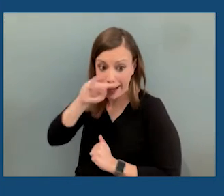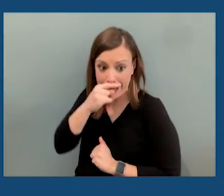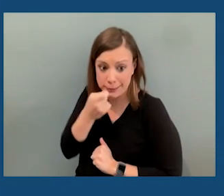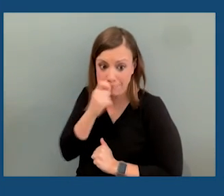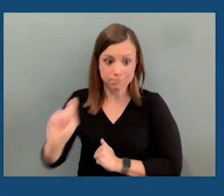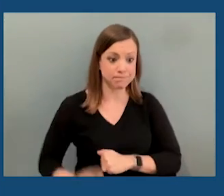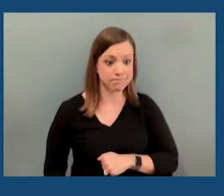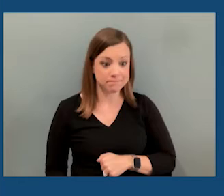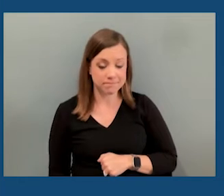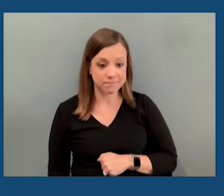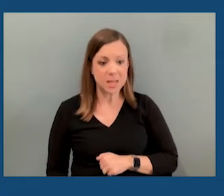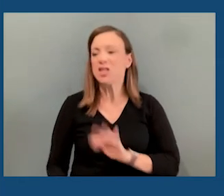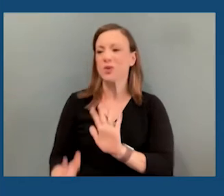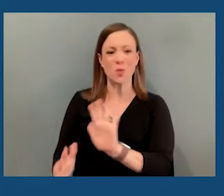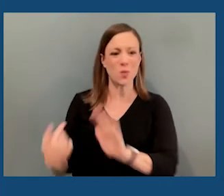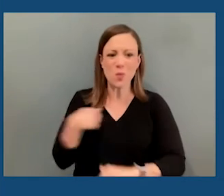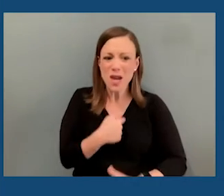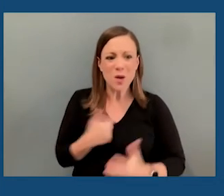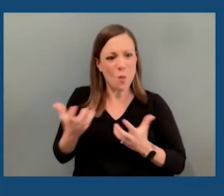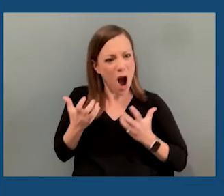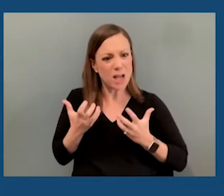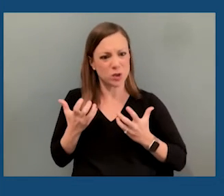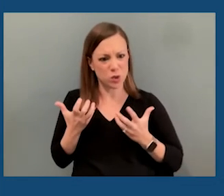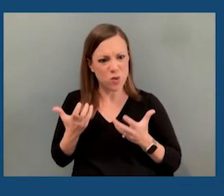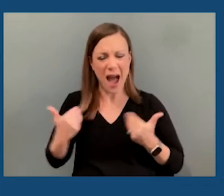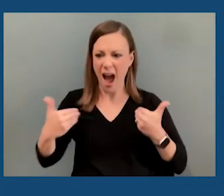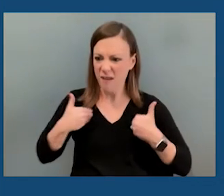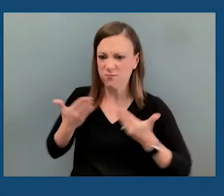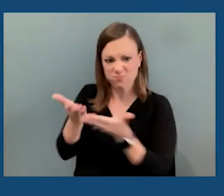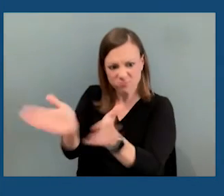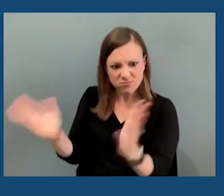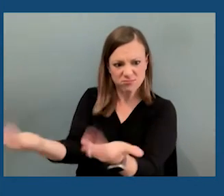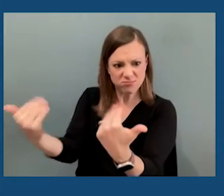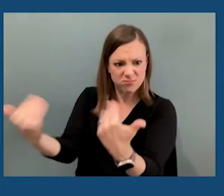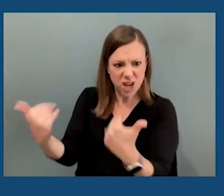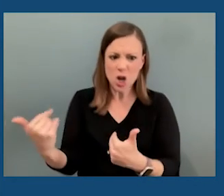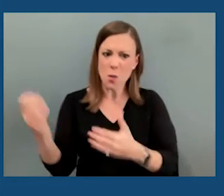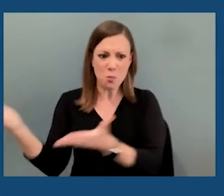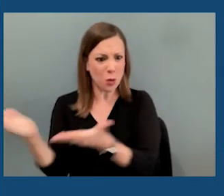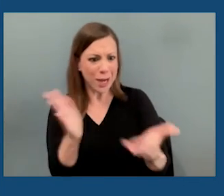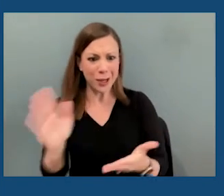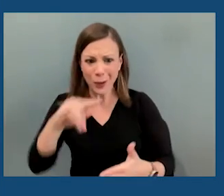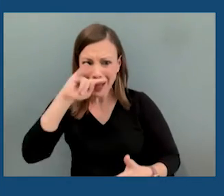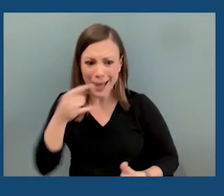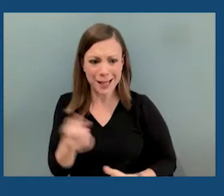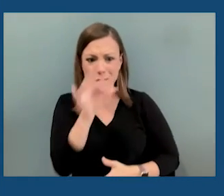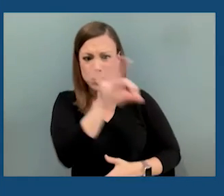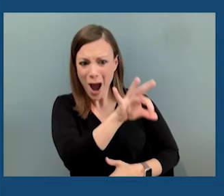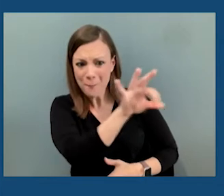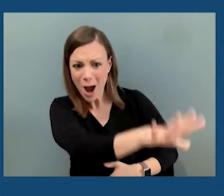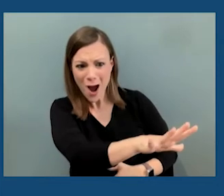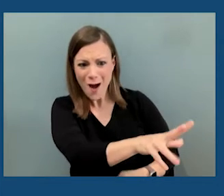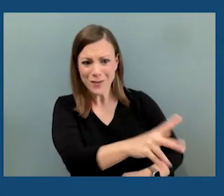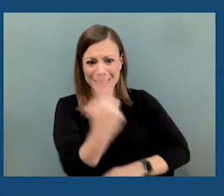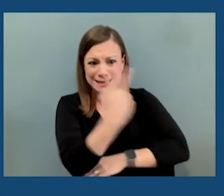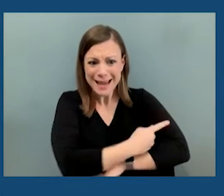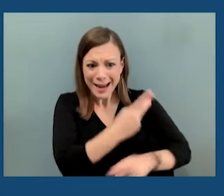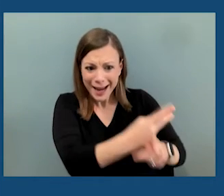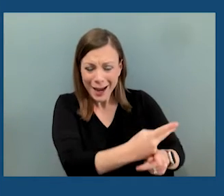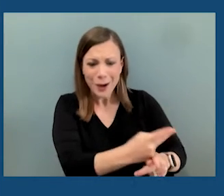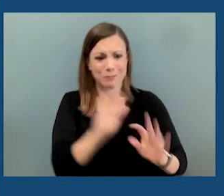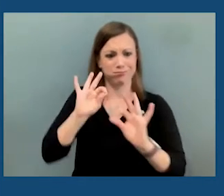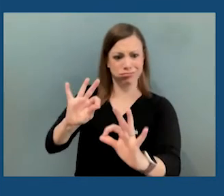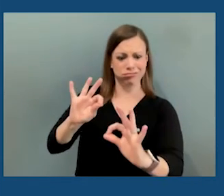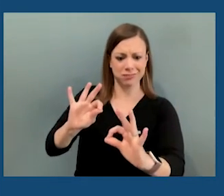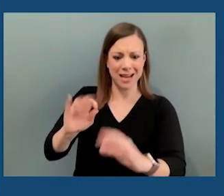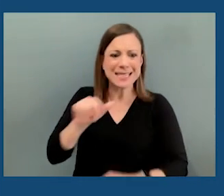full potential of everyone in our society by showing you can help overcome this basic problem. And they're not young forever. My